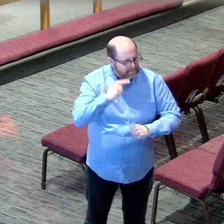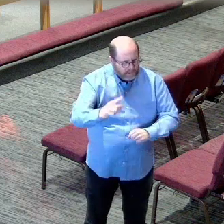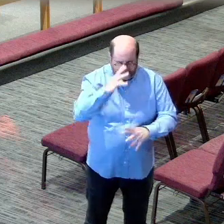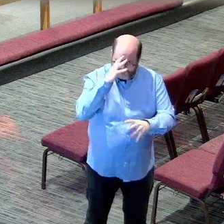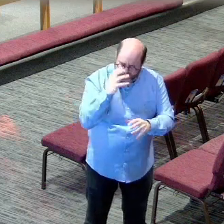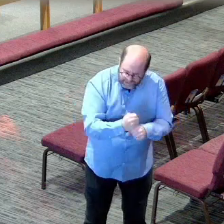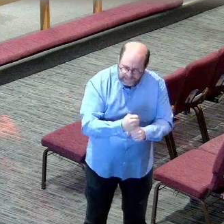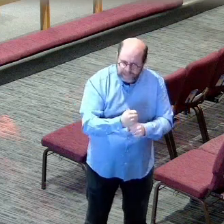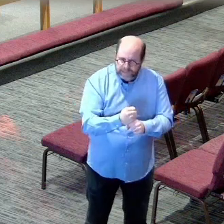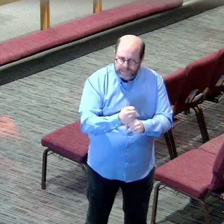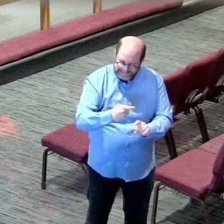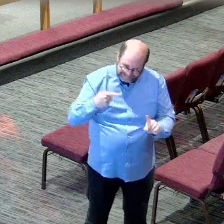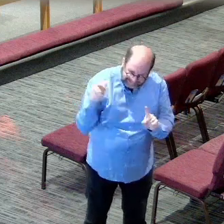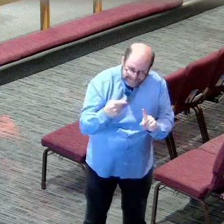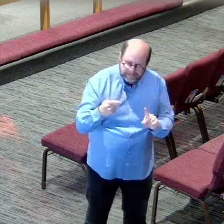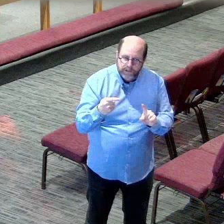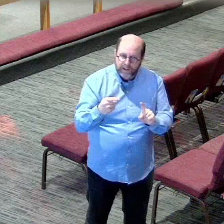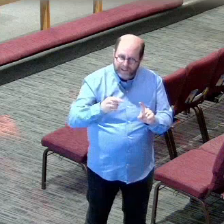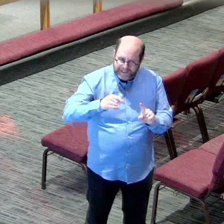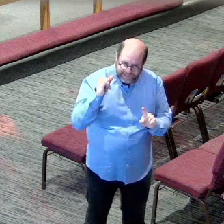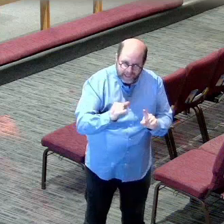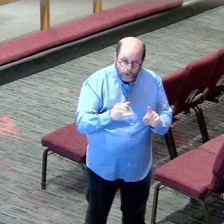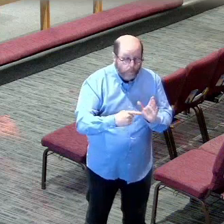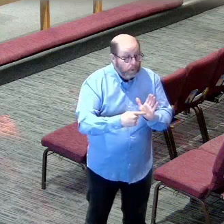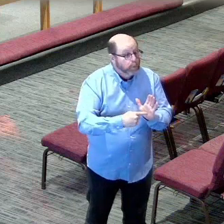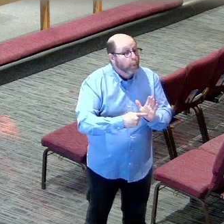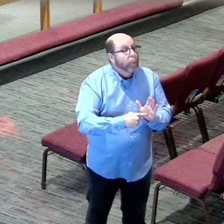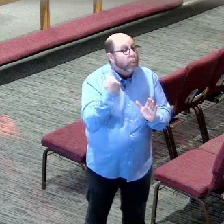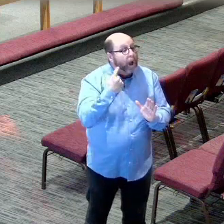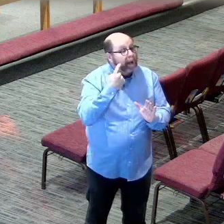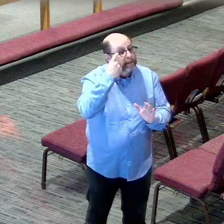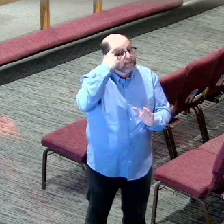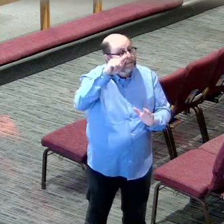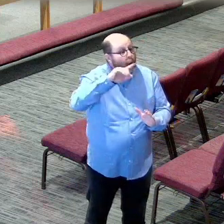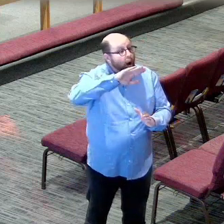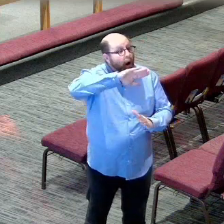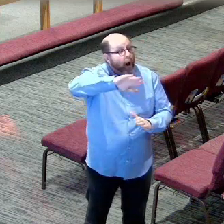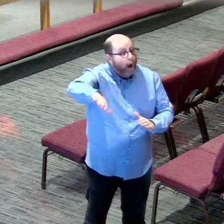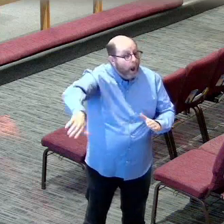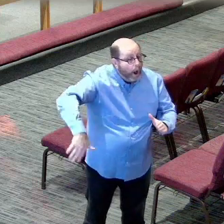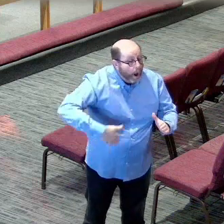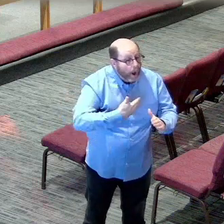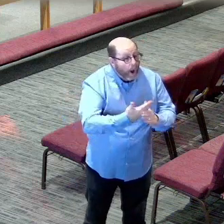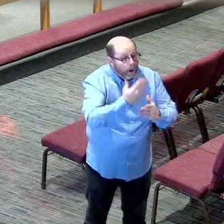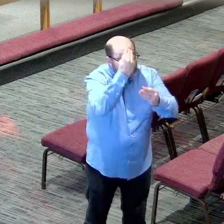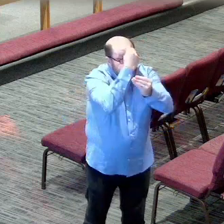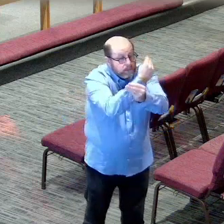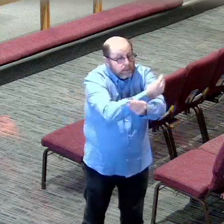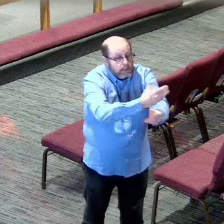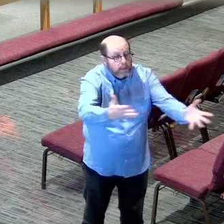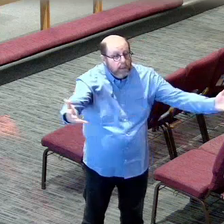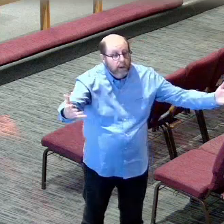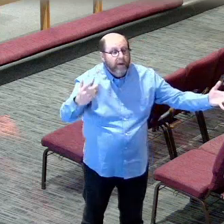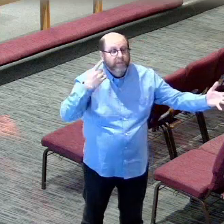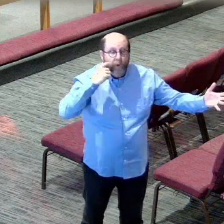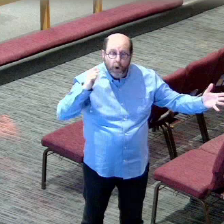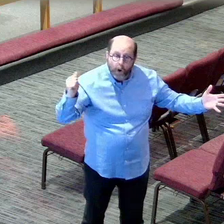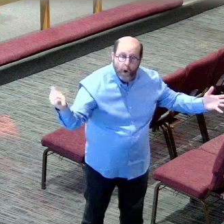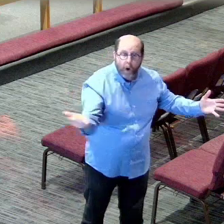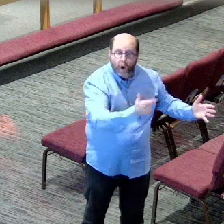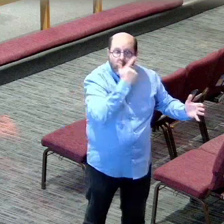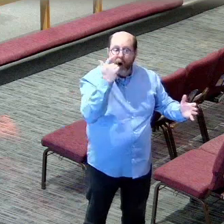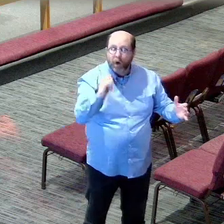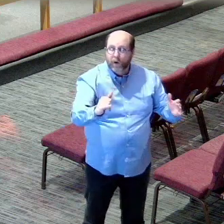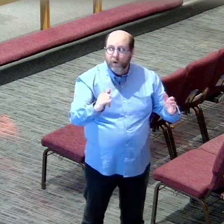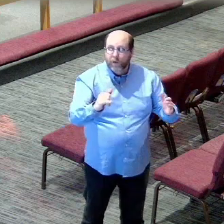and this is the key part, that was once for all delivered for the saints.